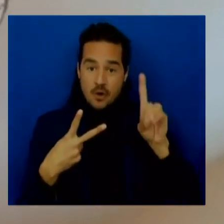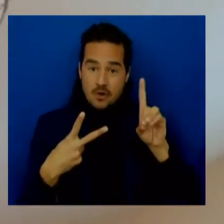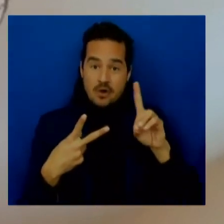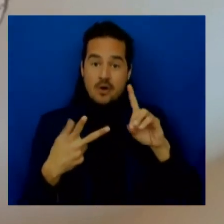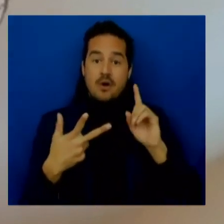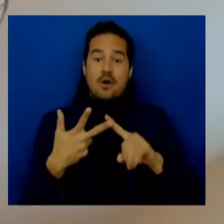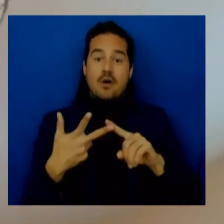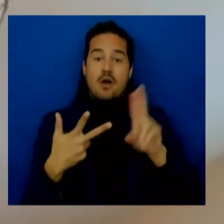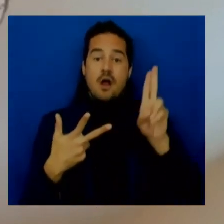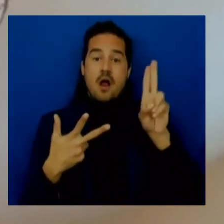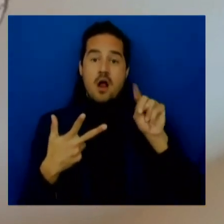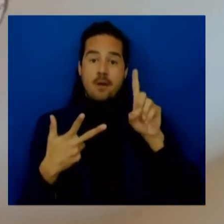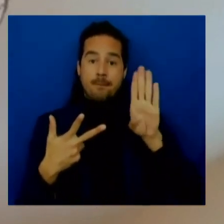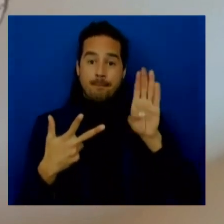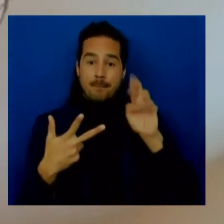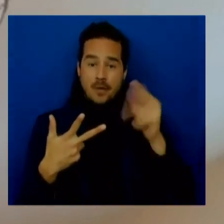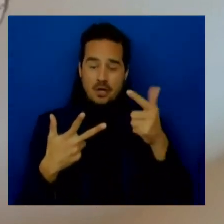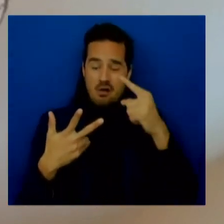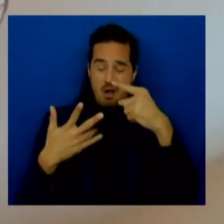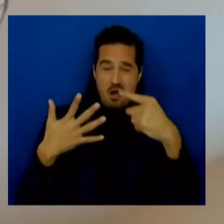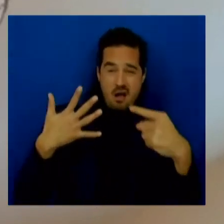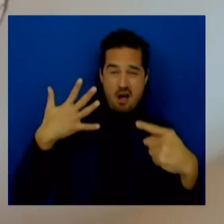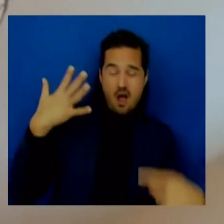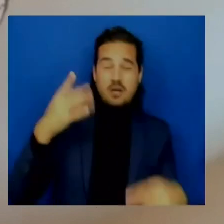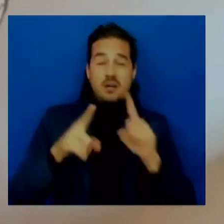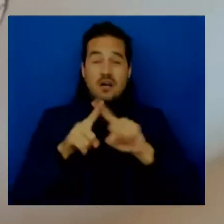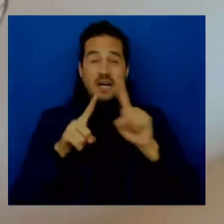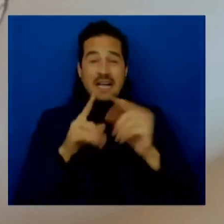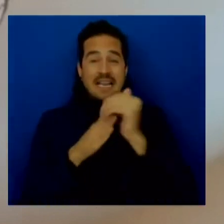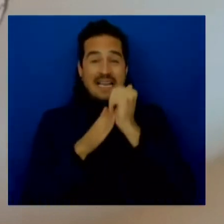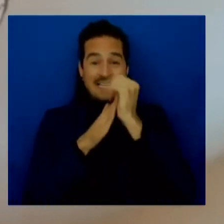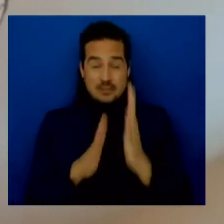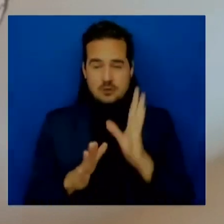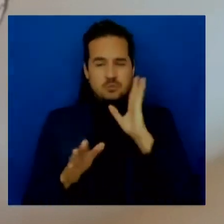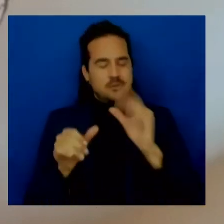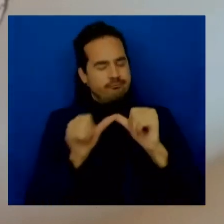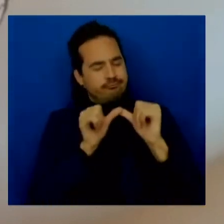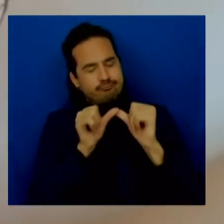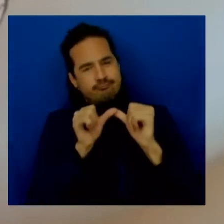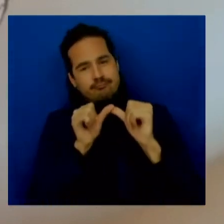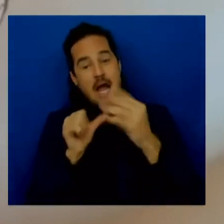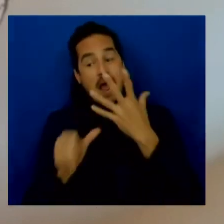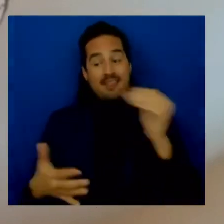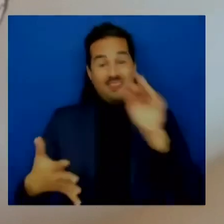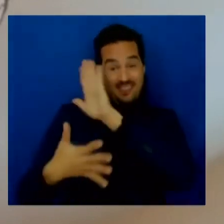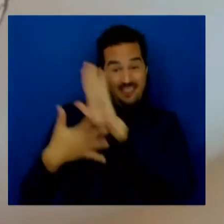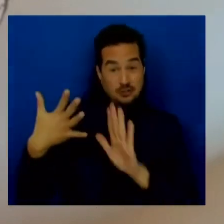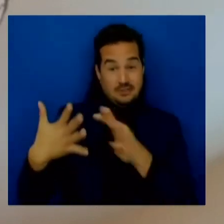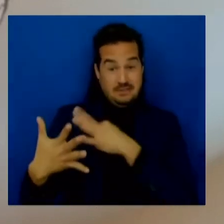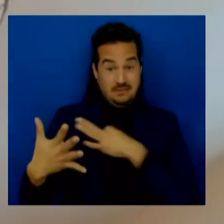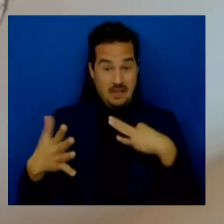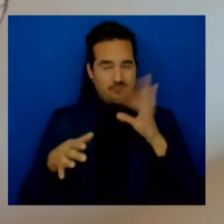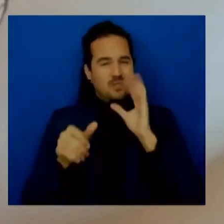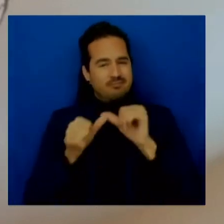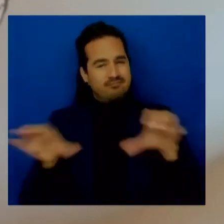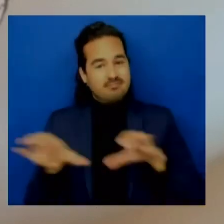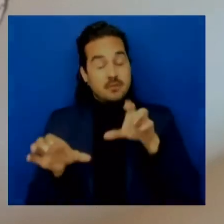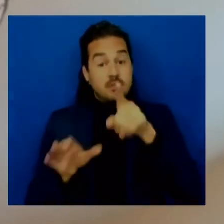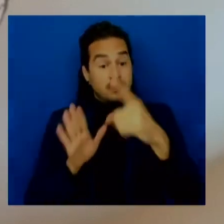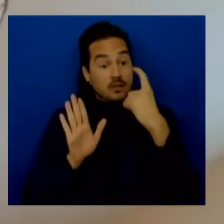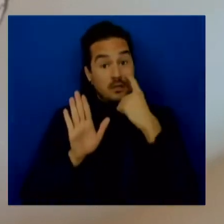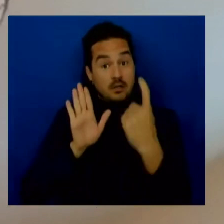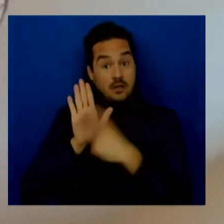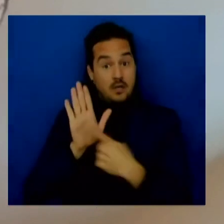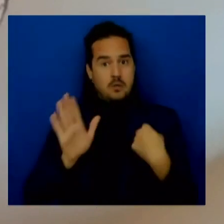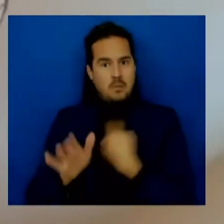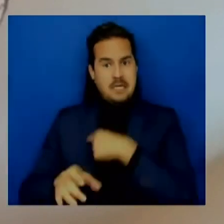the staff. You know, when we all row that boat in the same direction, it's amazing what we can accomplish together. To my